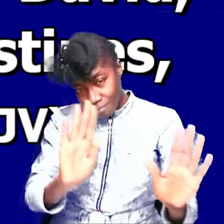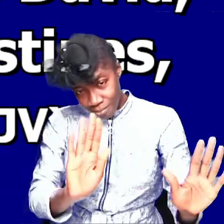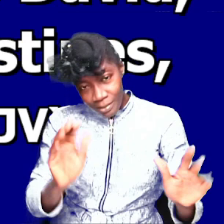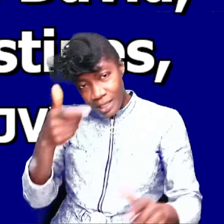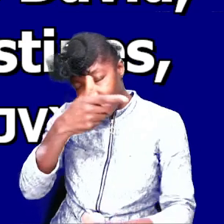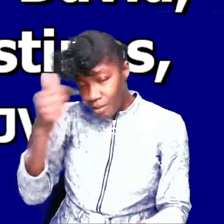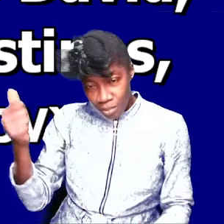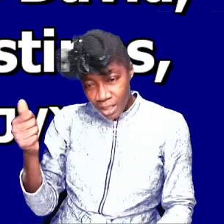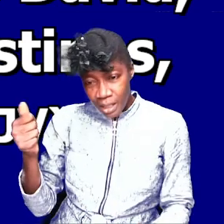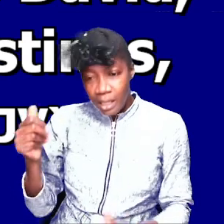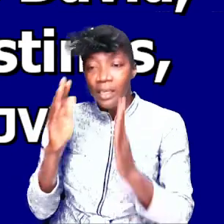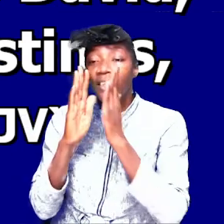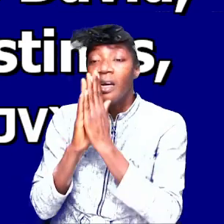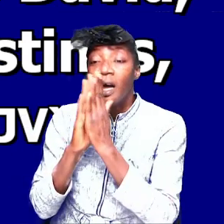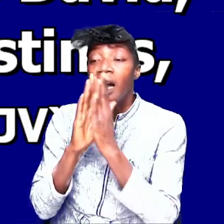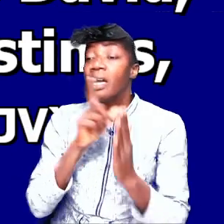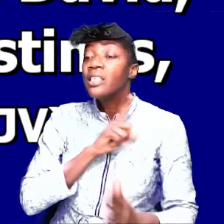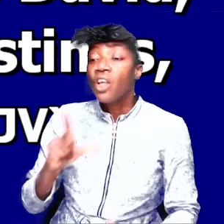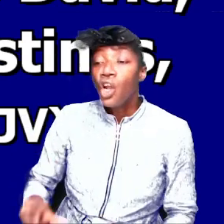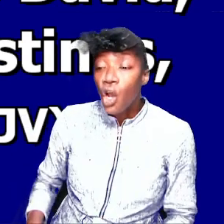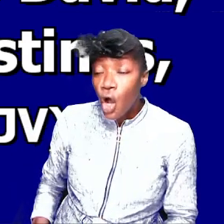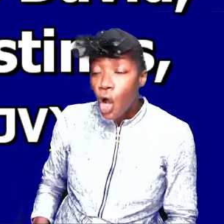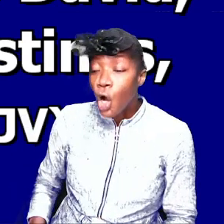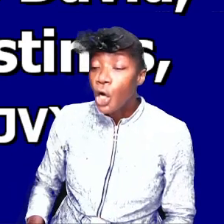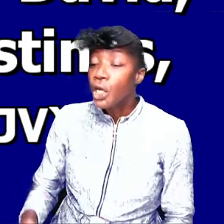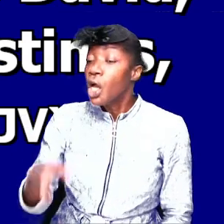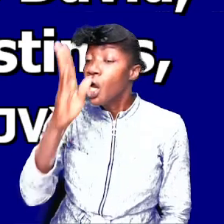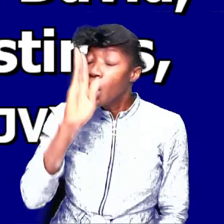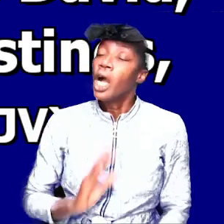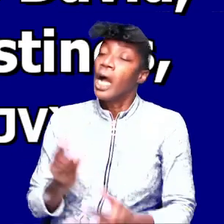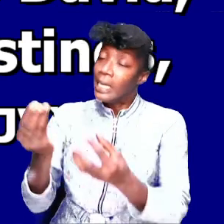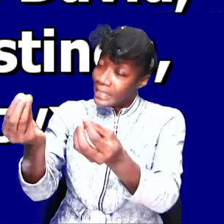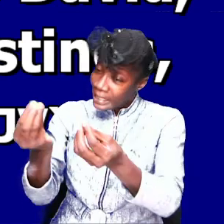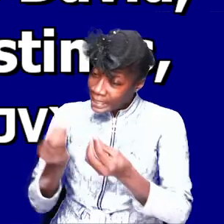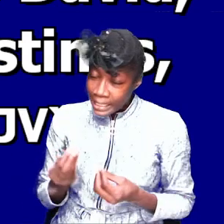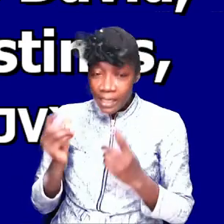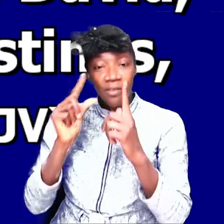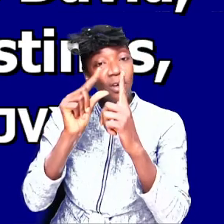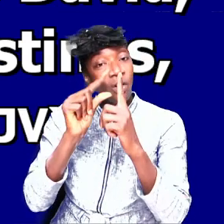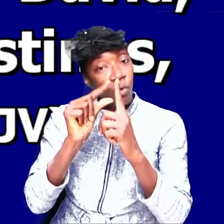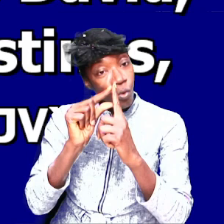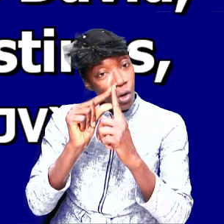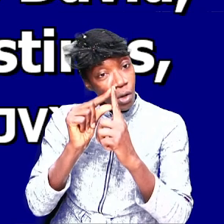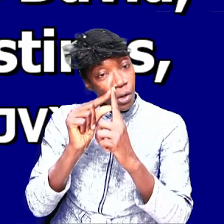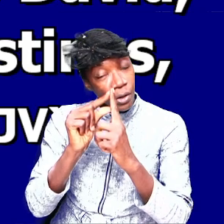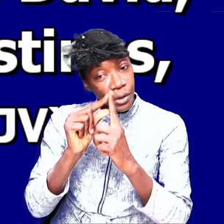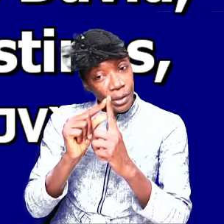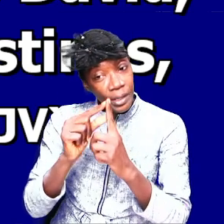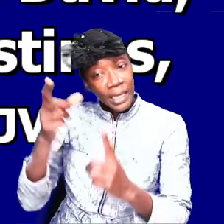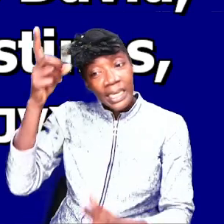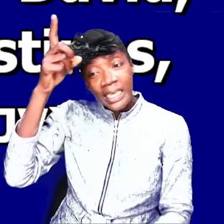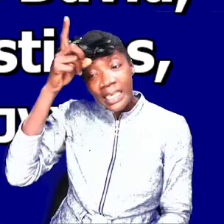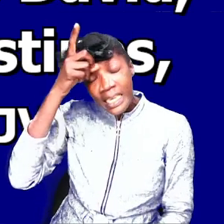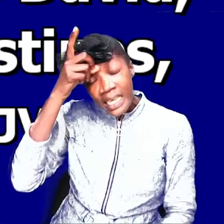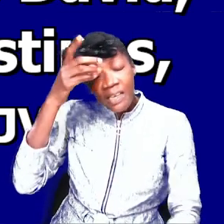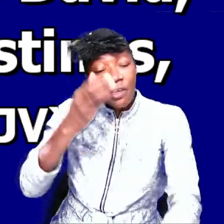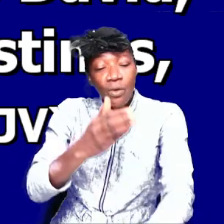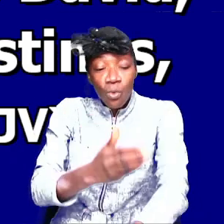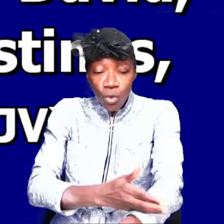Because I have inquired of the Lord and God give me a word. So David was successful